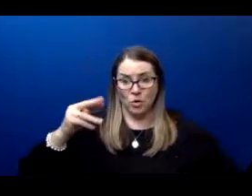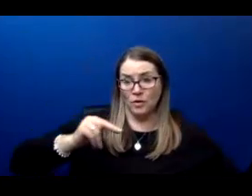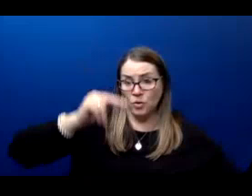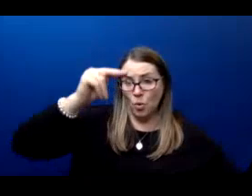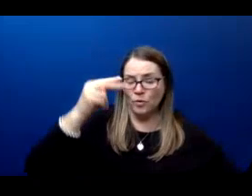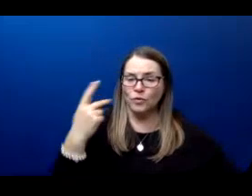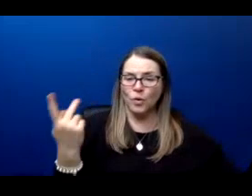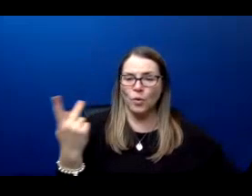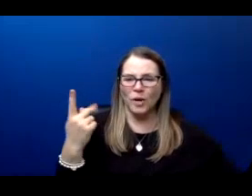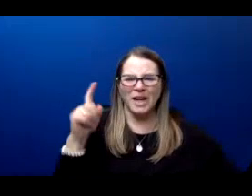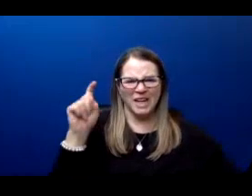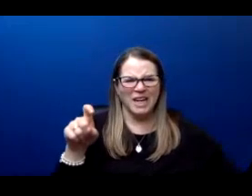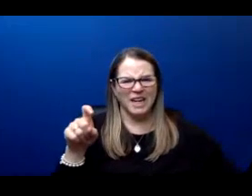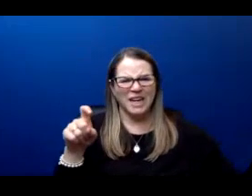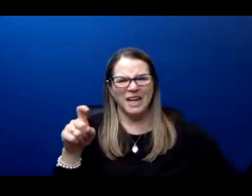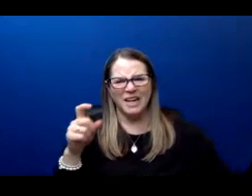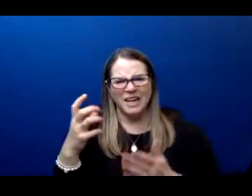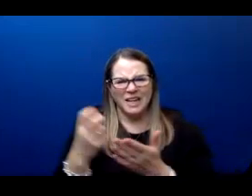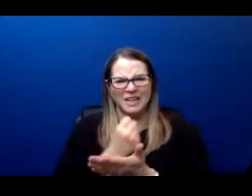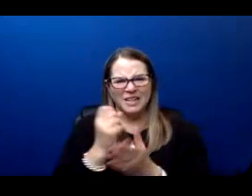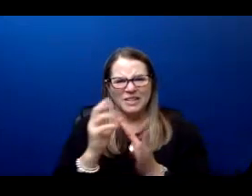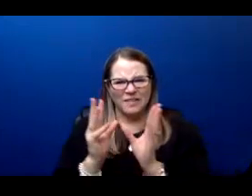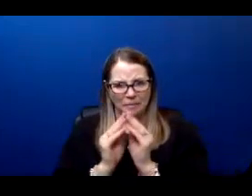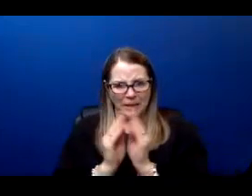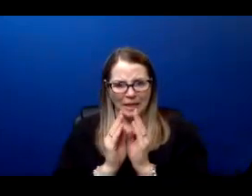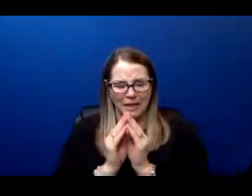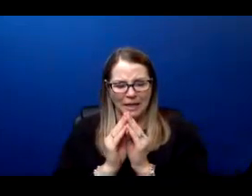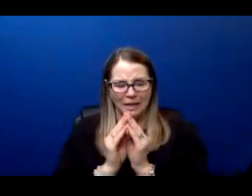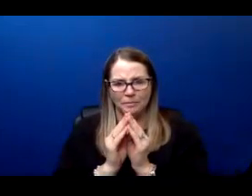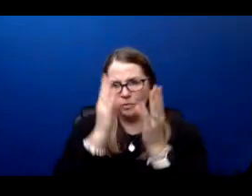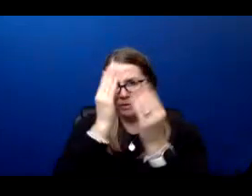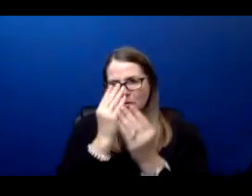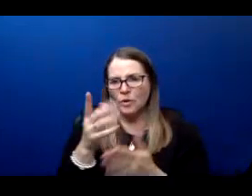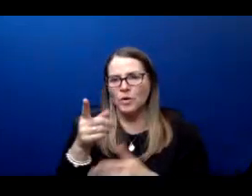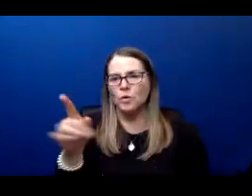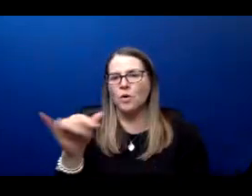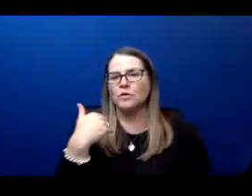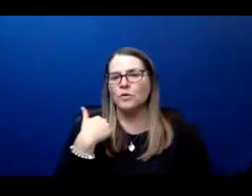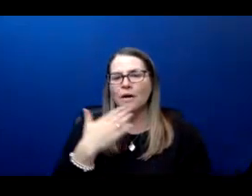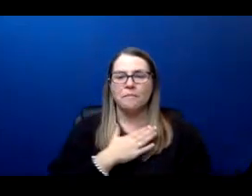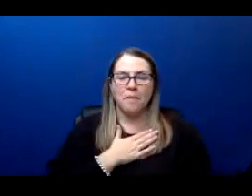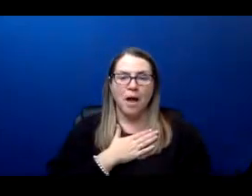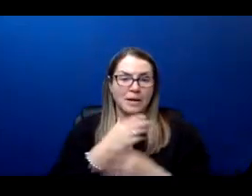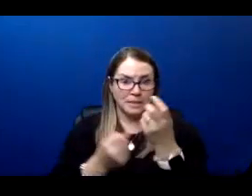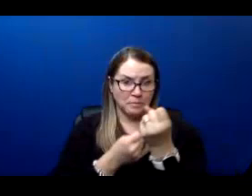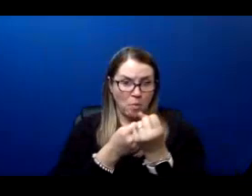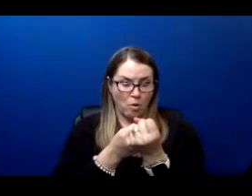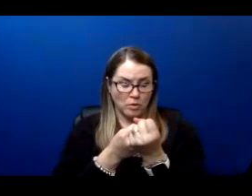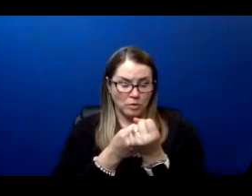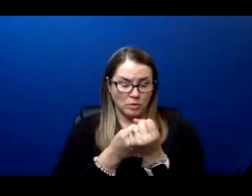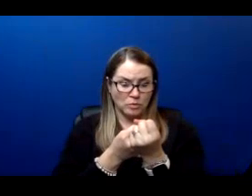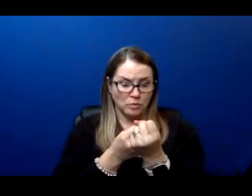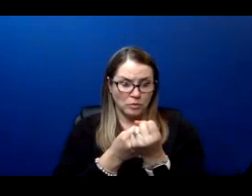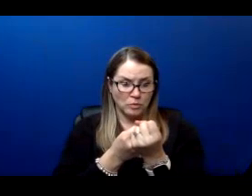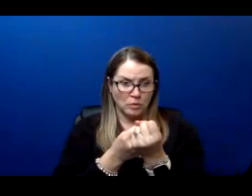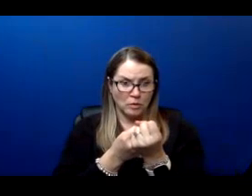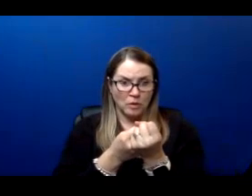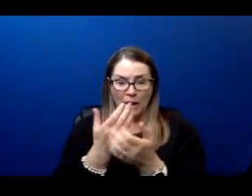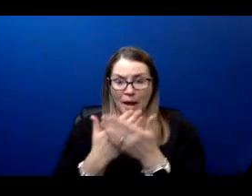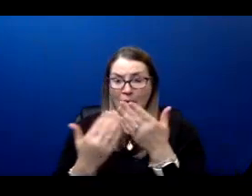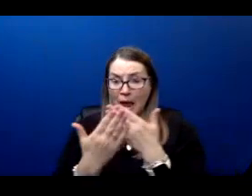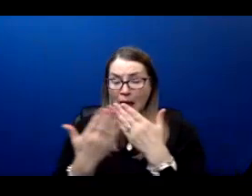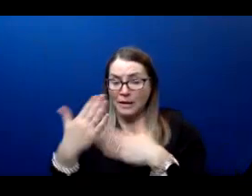and I need to get together. I just wanted to let you know that you also have my support as well, whether it's